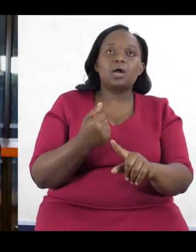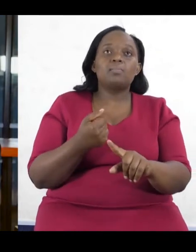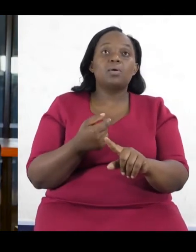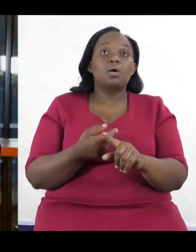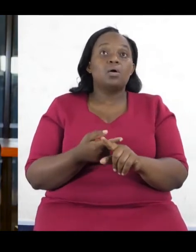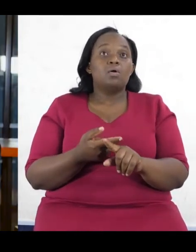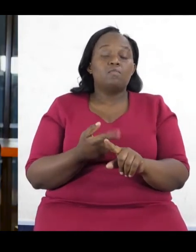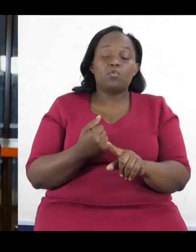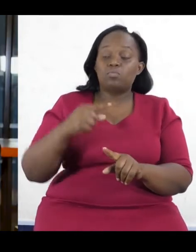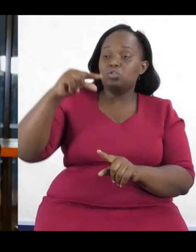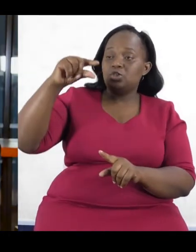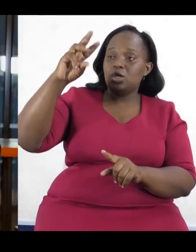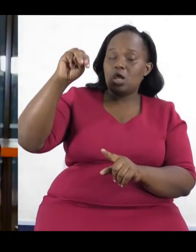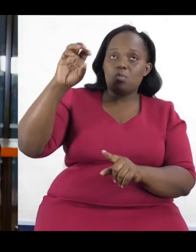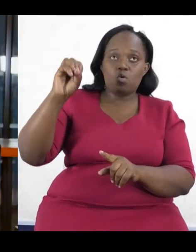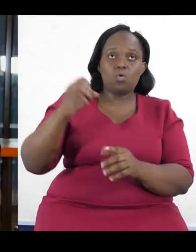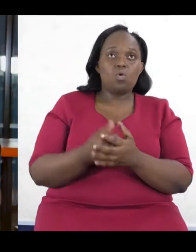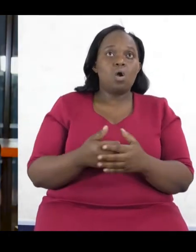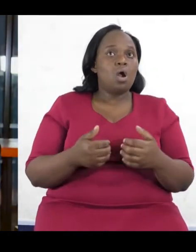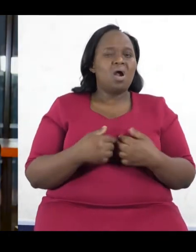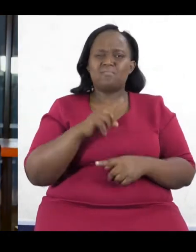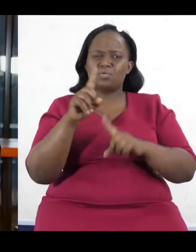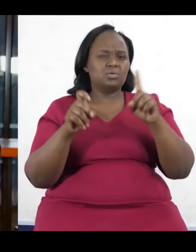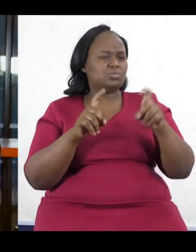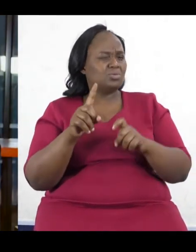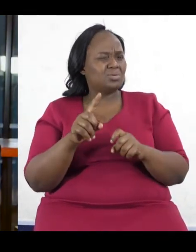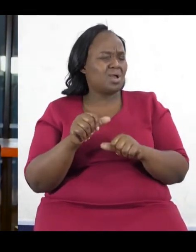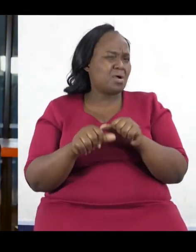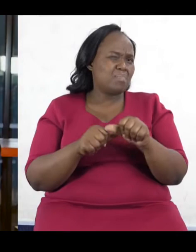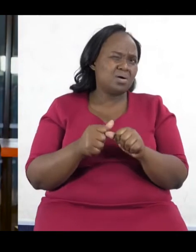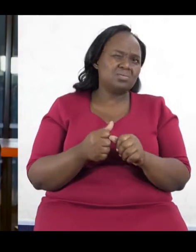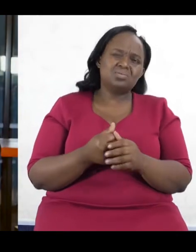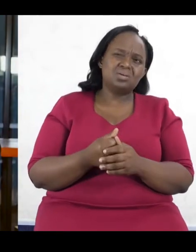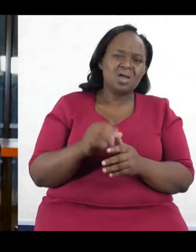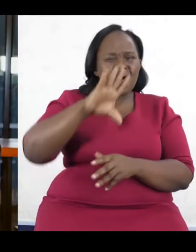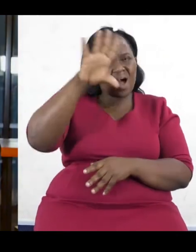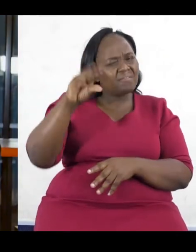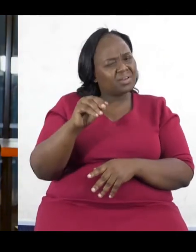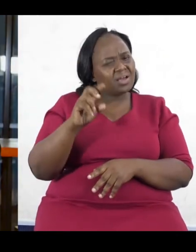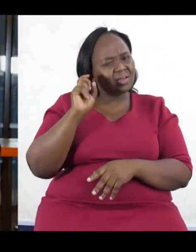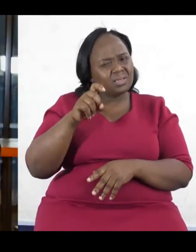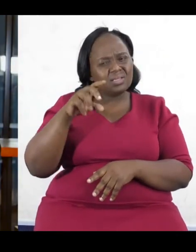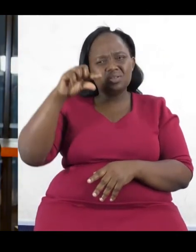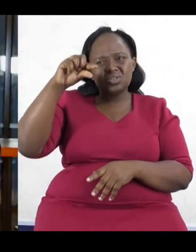is escalating is because of GMOs. And there's a whole question of whether in Africa, do we really need GMOs?